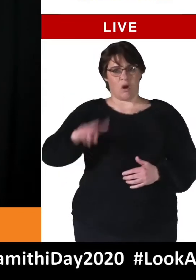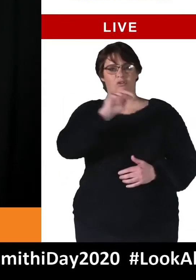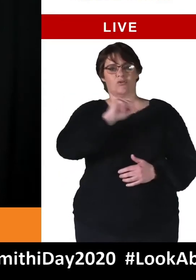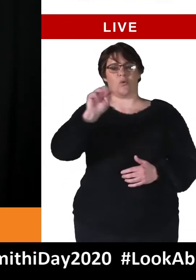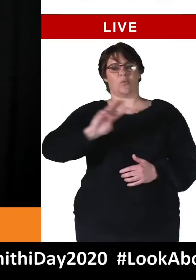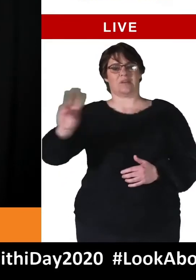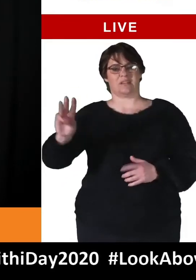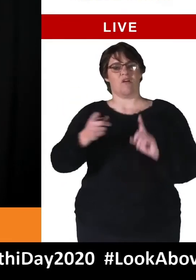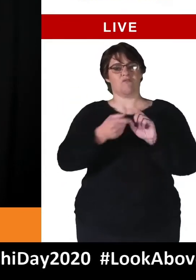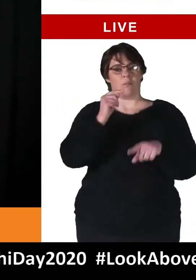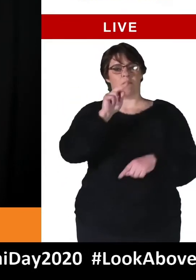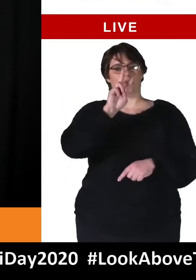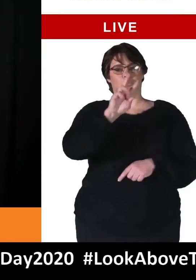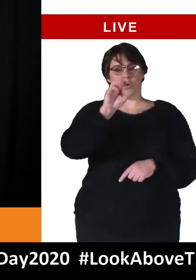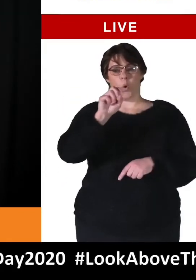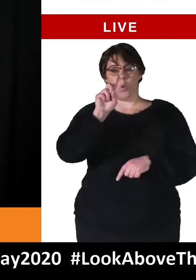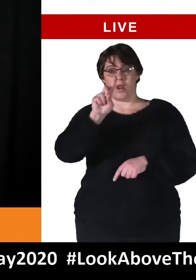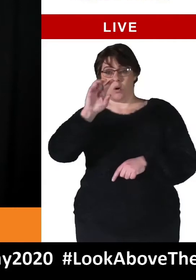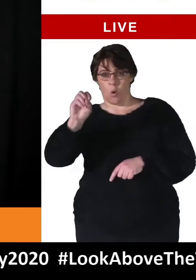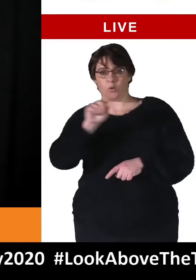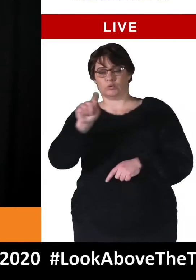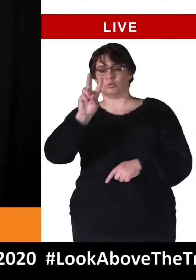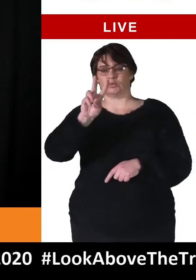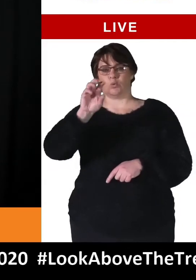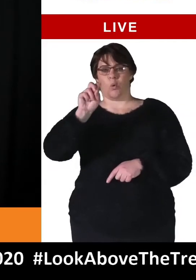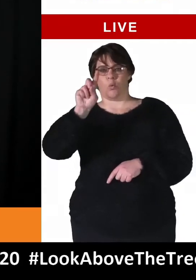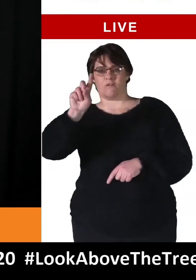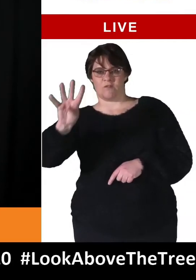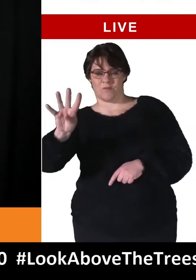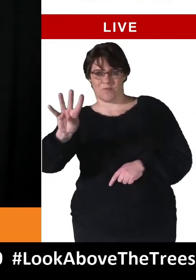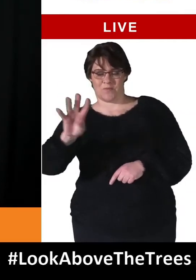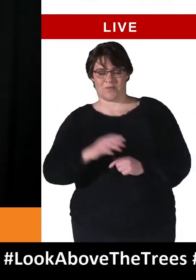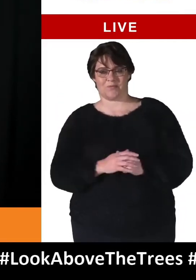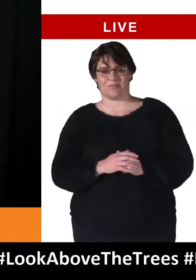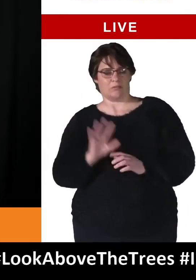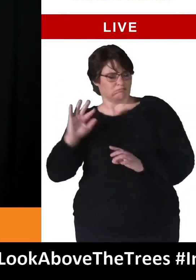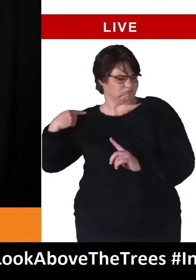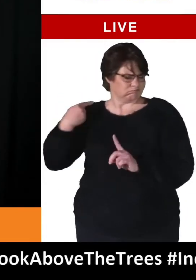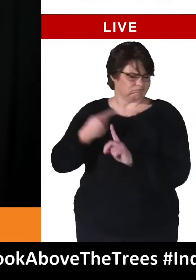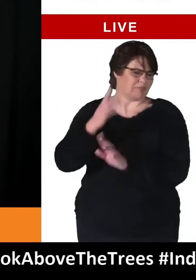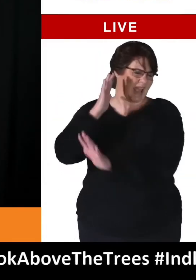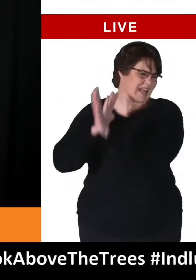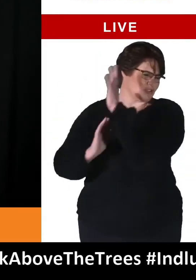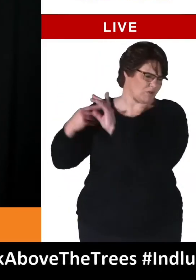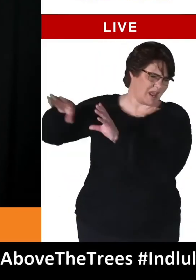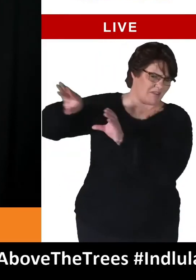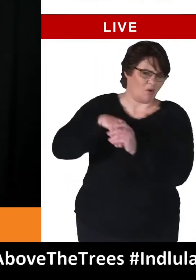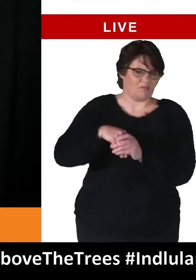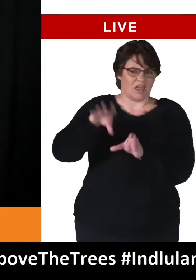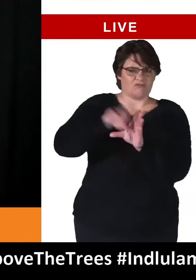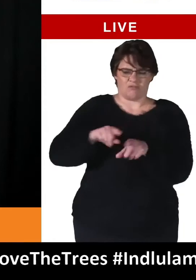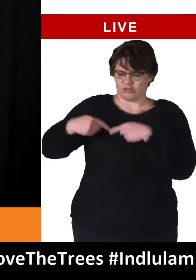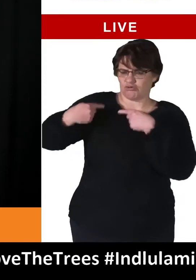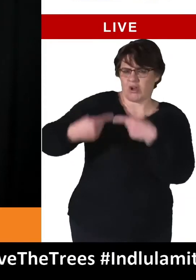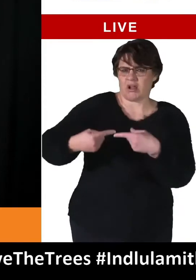Northwest from 2010 to 2014. She has a long history of participation in the struggle